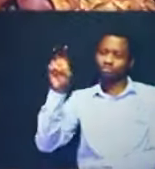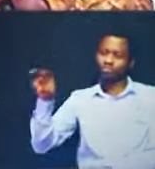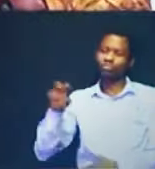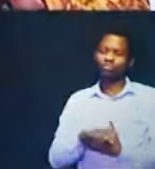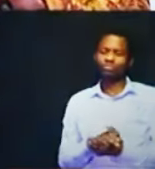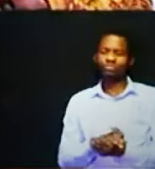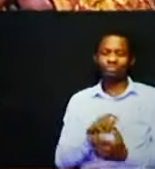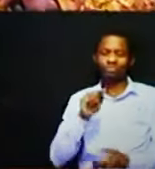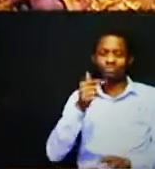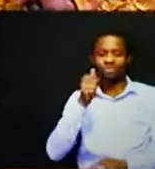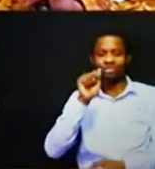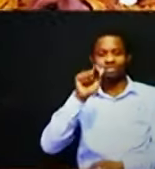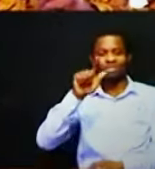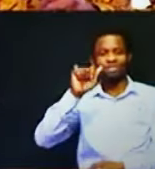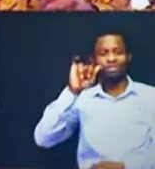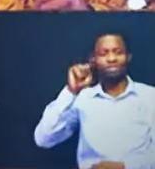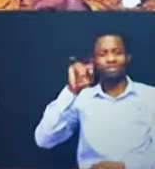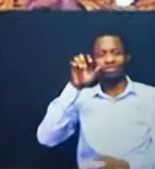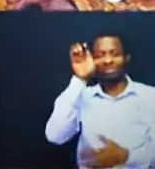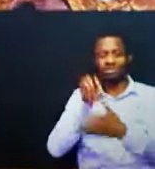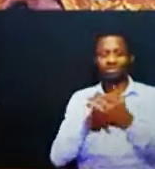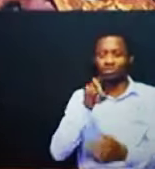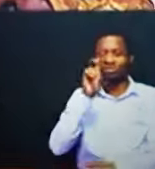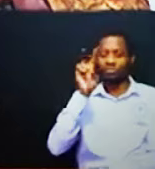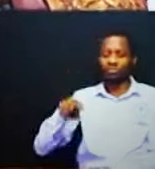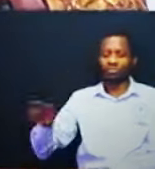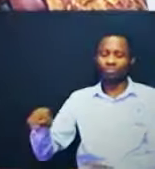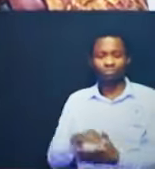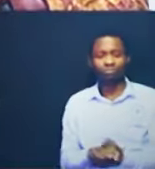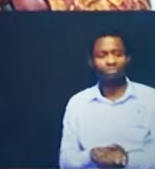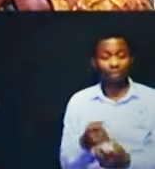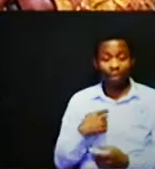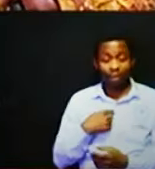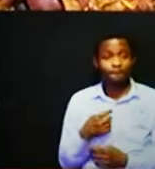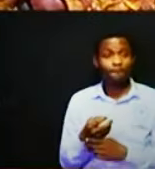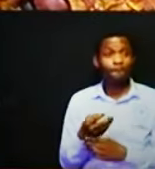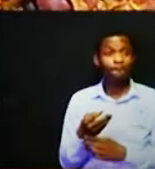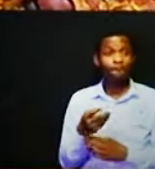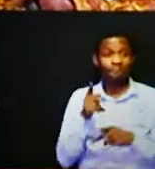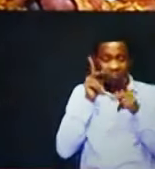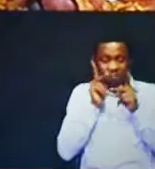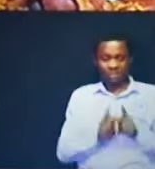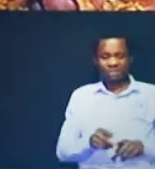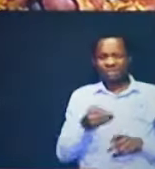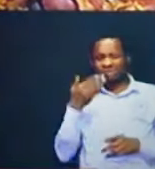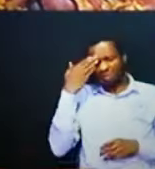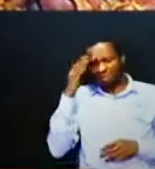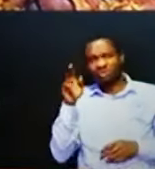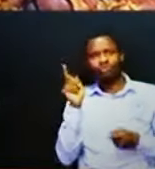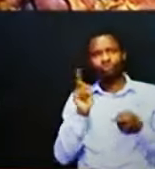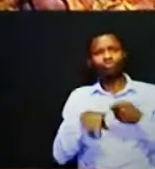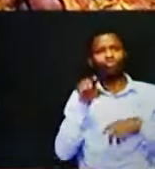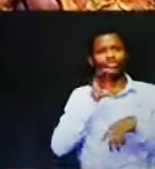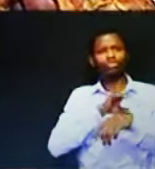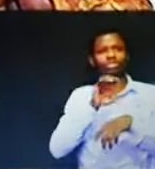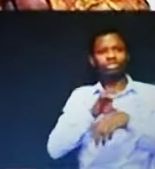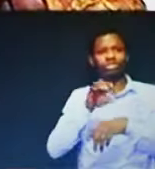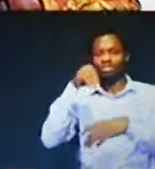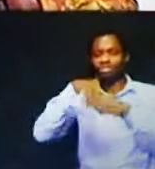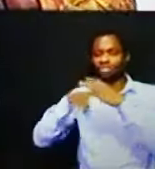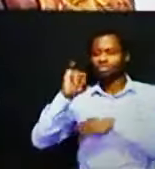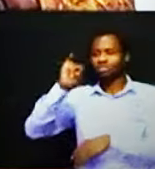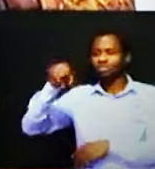Galatians 1:22. I was personally unknown to the churches of Judea that are in